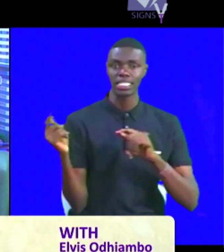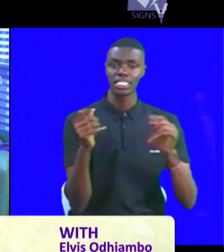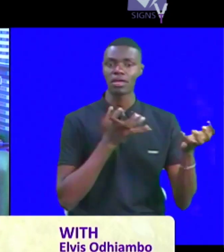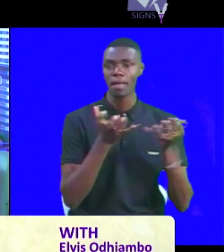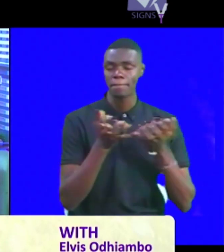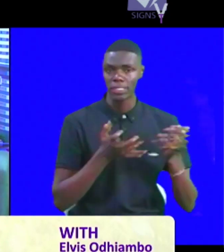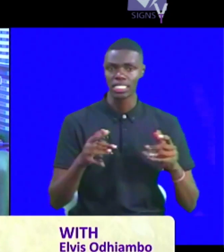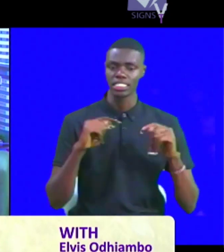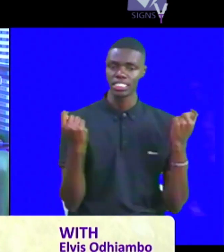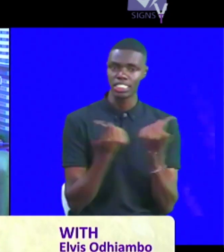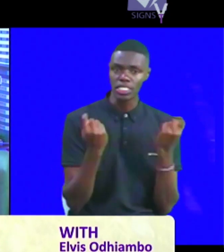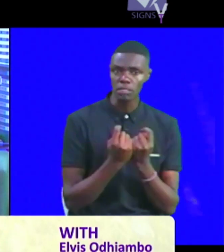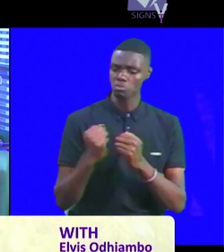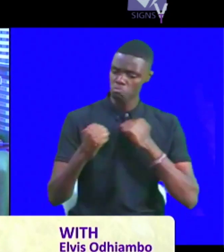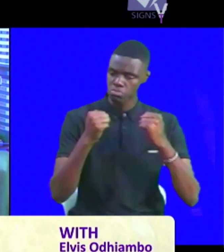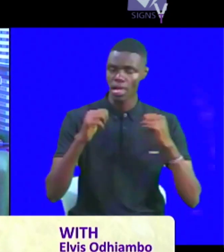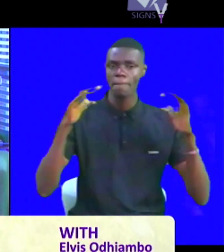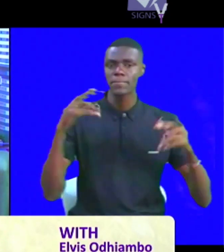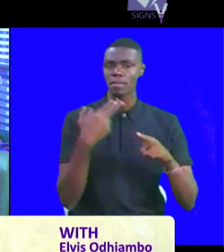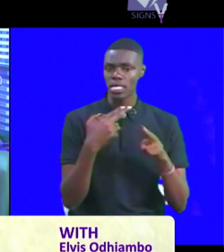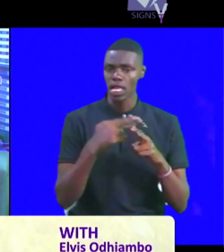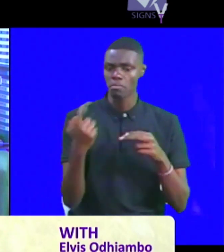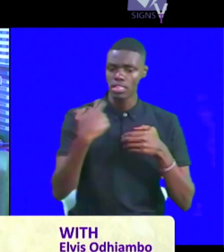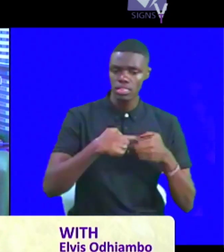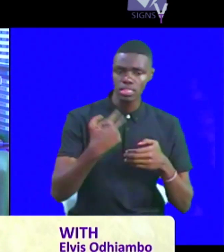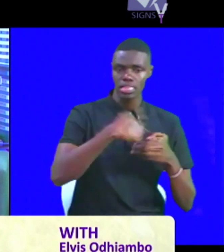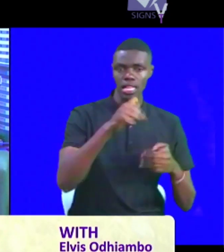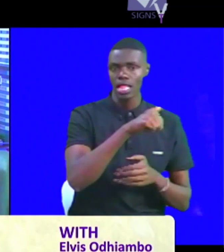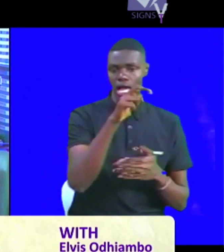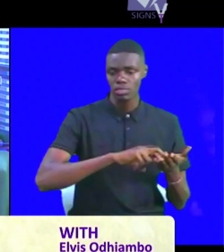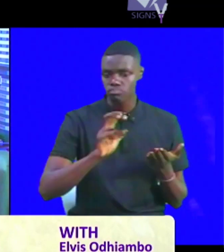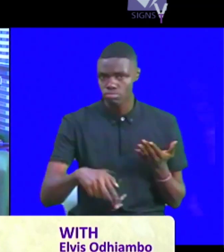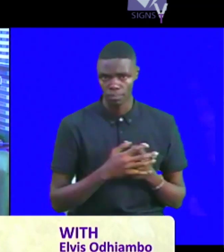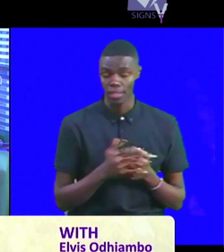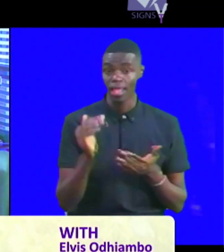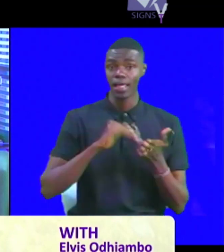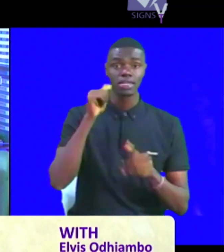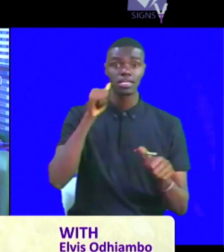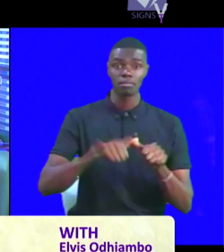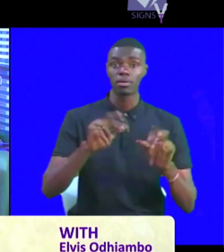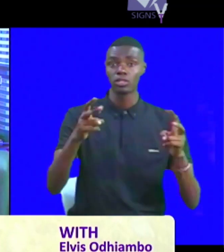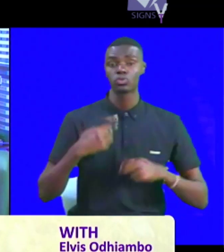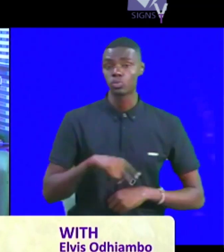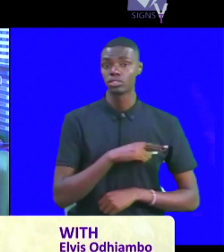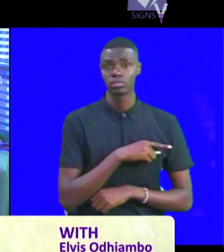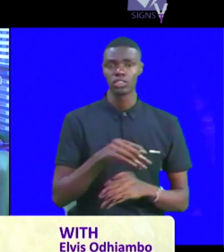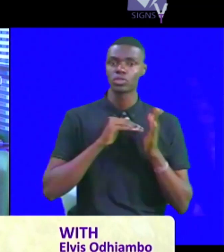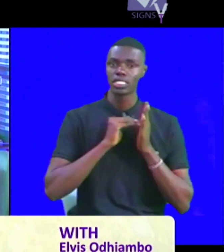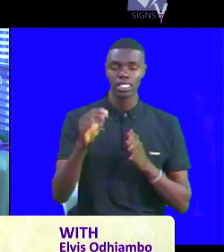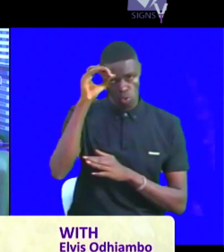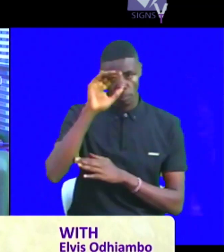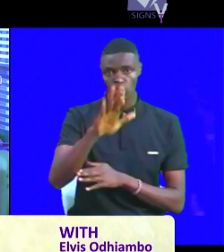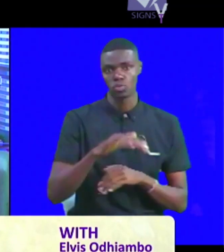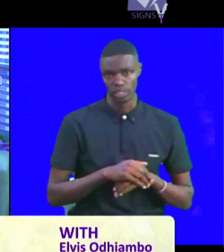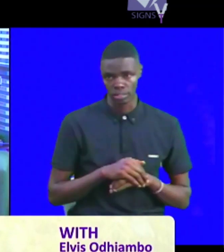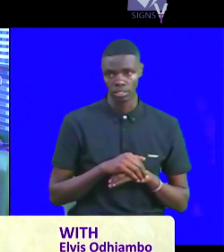transfer business. Teams are getting stronger. Big names are coming in, others are going out. But then again, kumbuka to catch up with us, to ambie sending